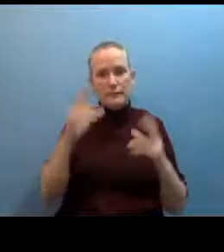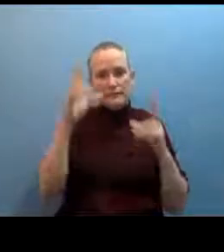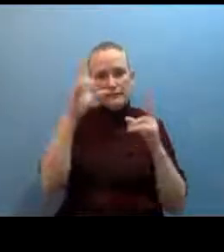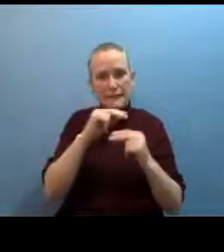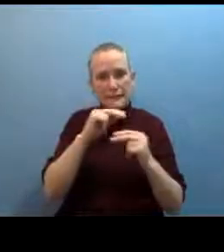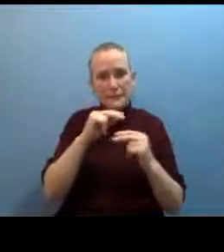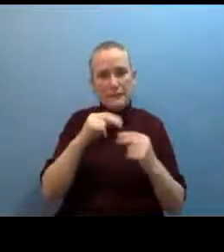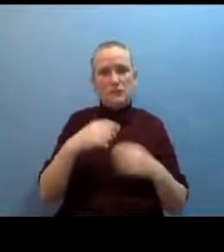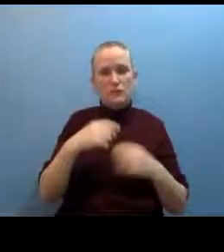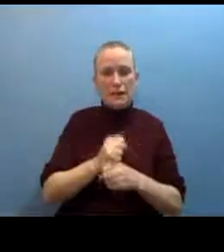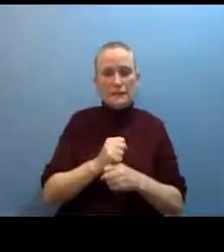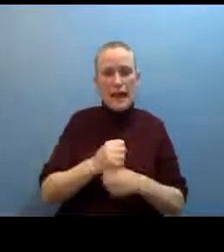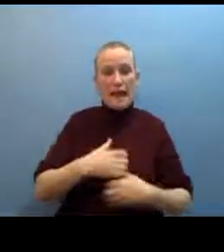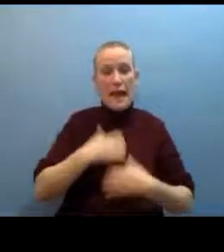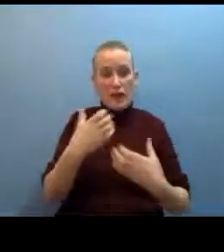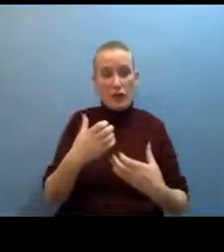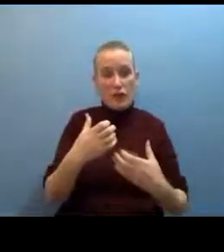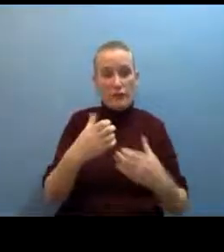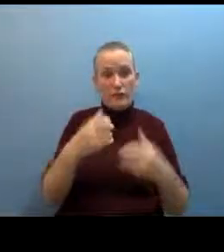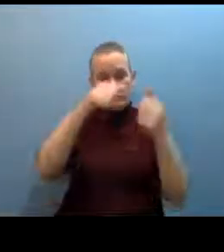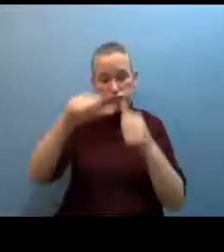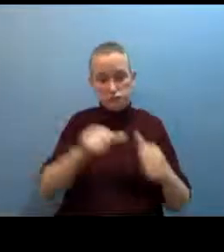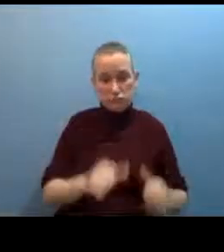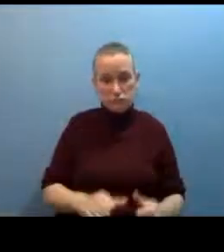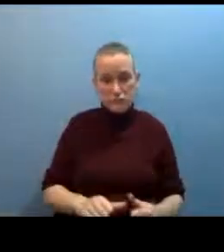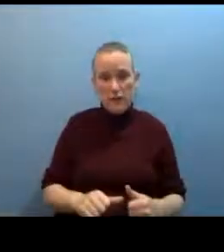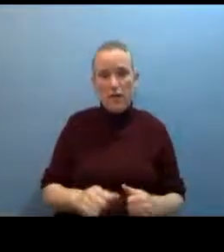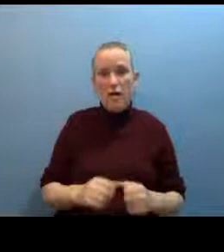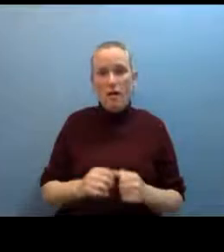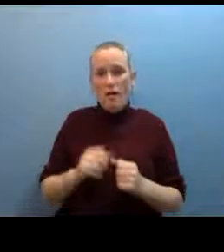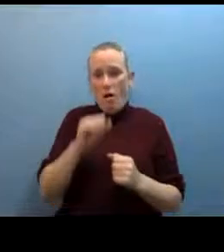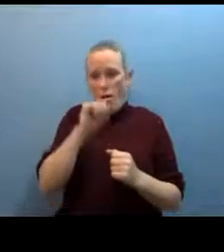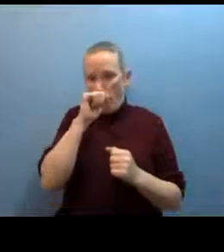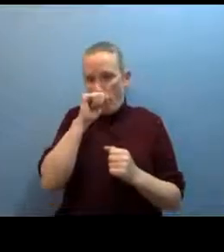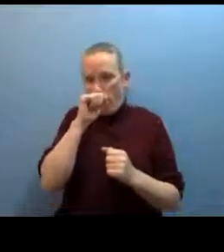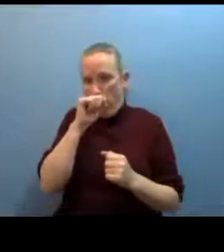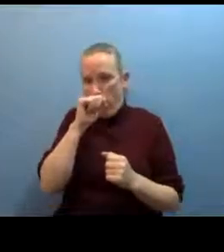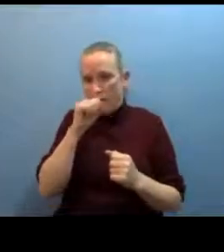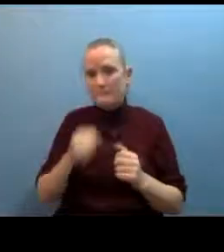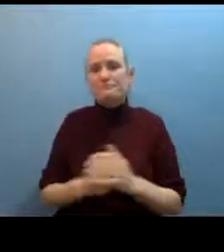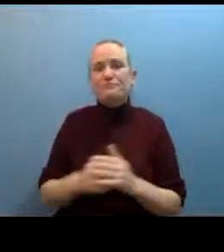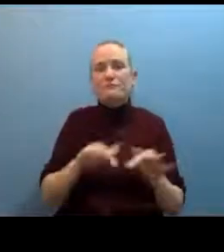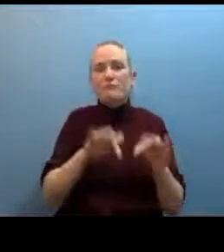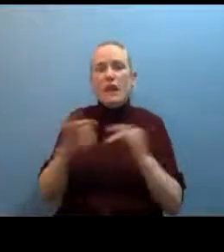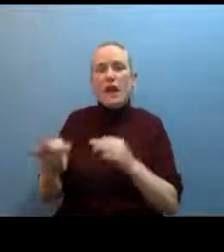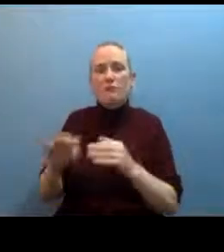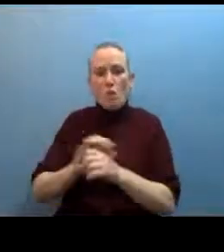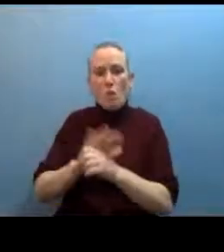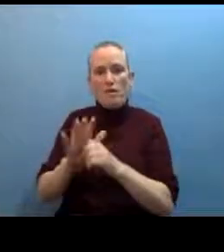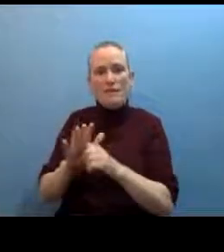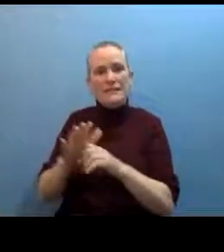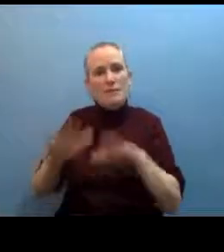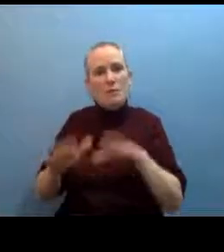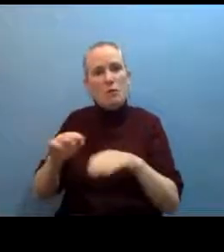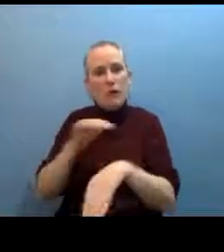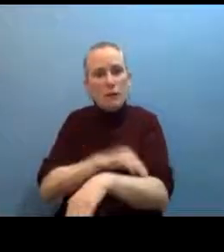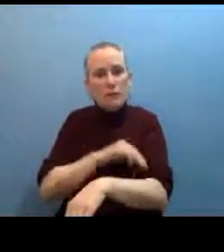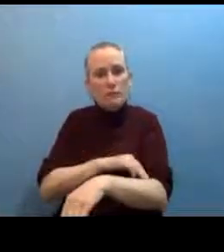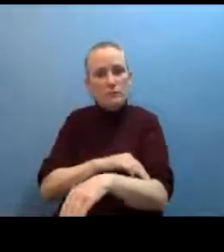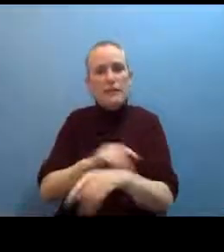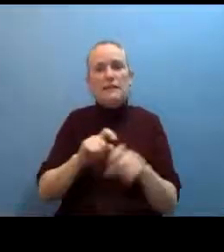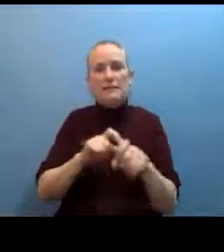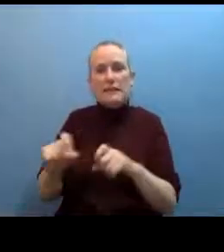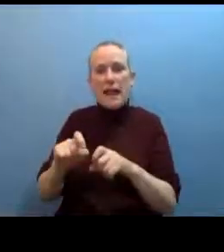And then quite a similar problems coming up for young people after COVID as well. So you still have anxiety and low